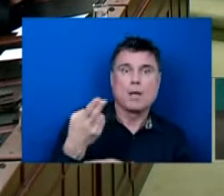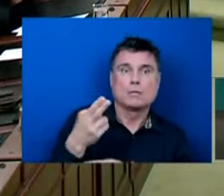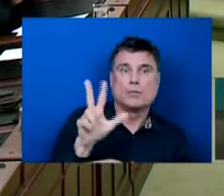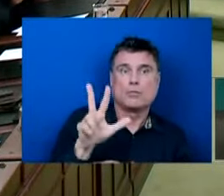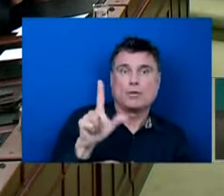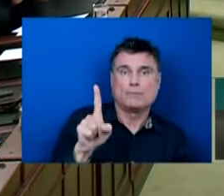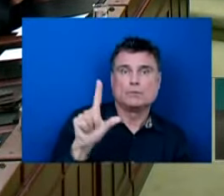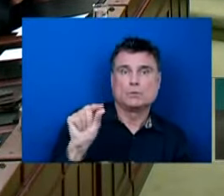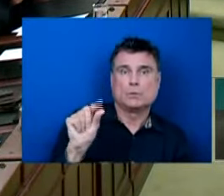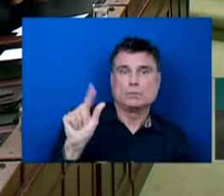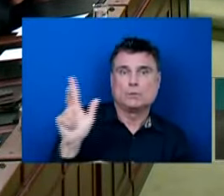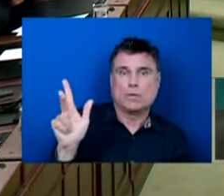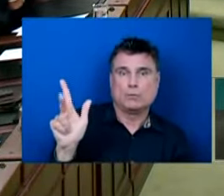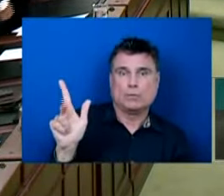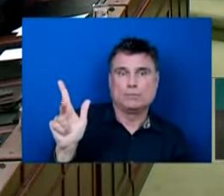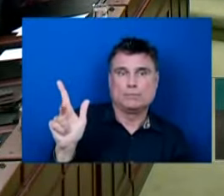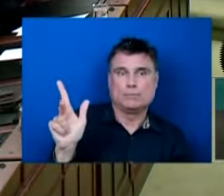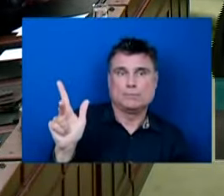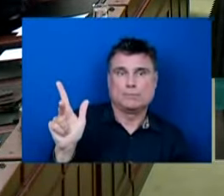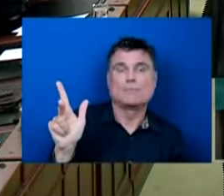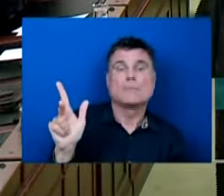Assembly. Please be seated.